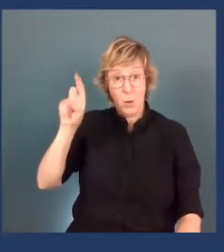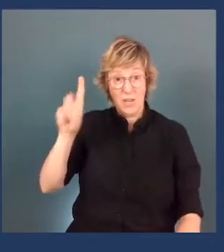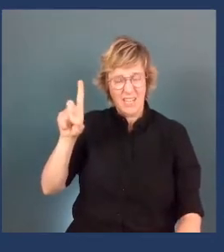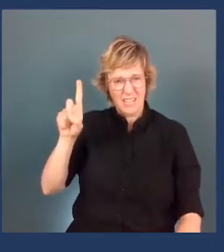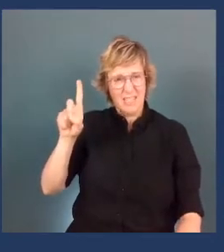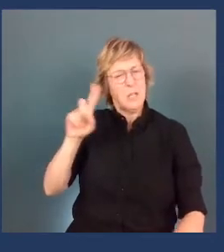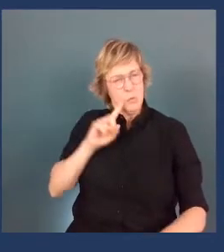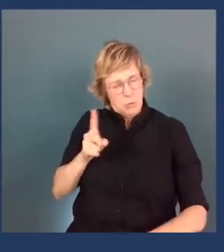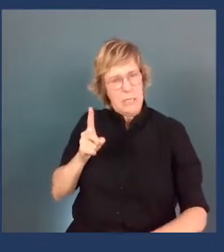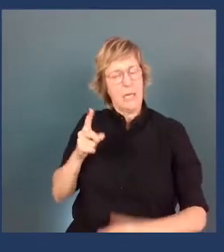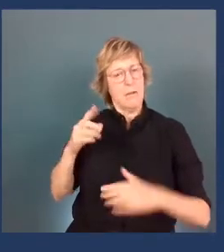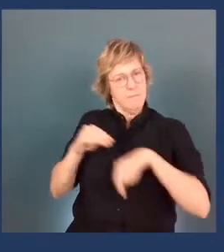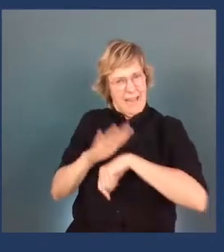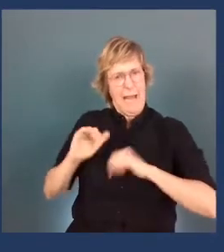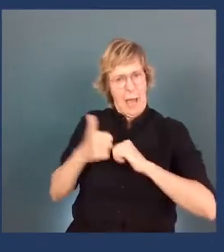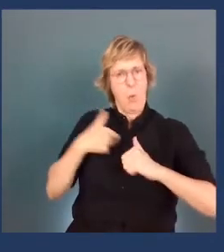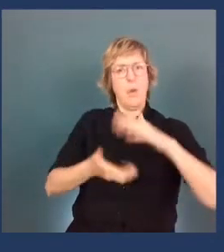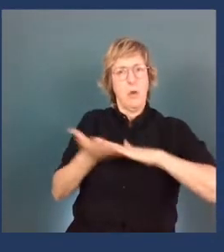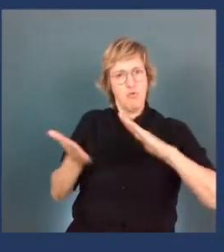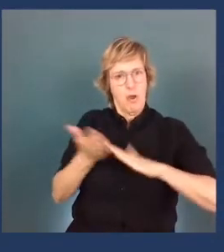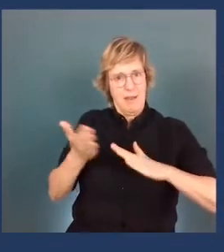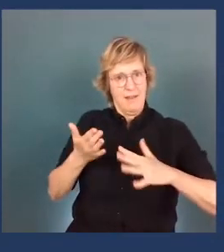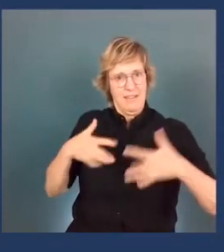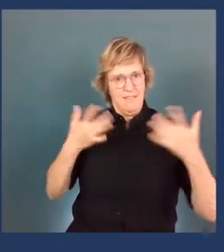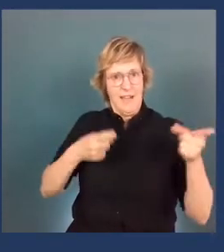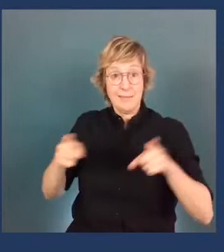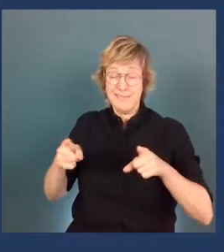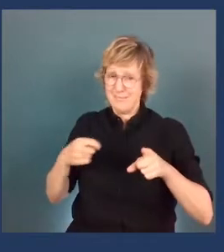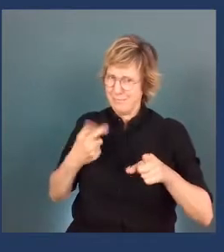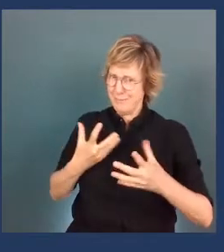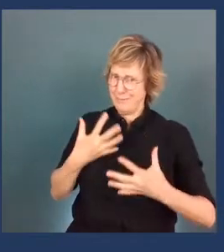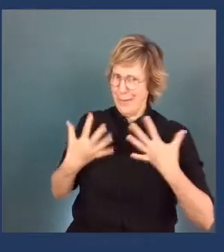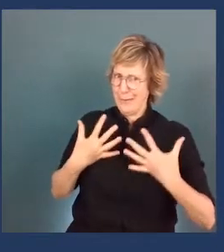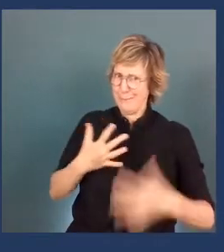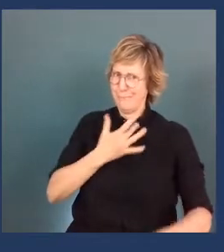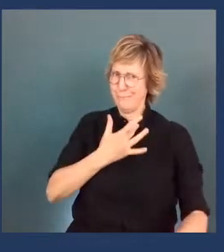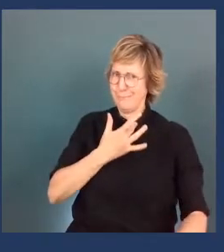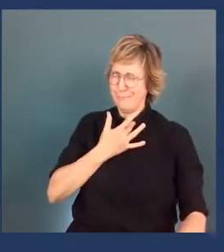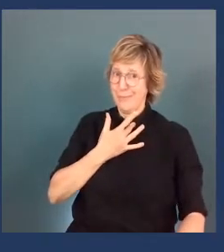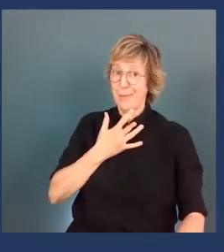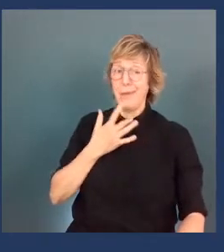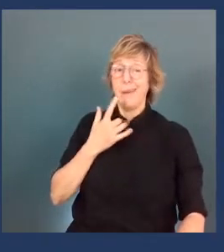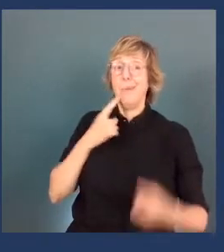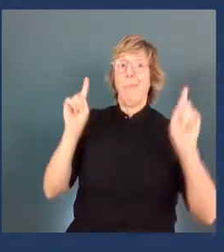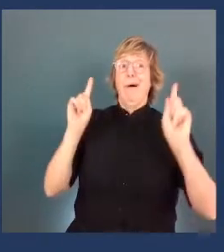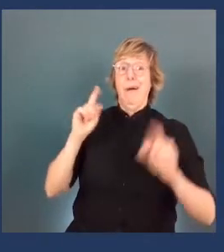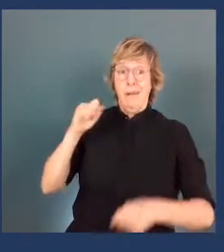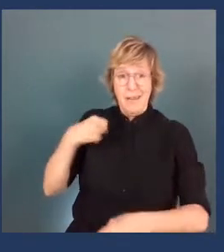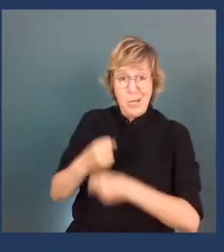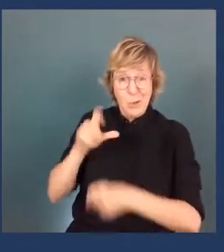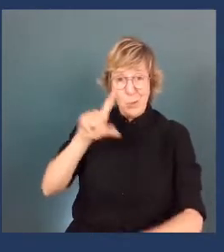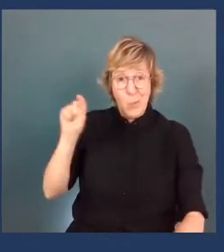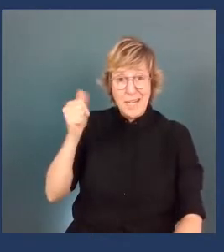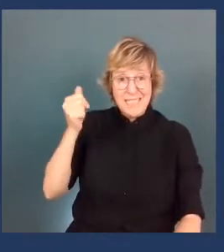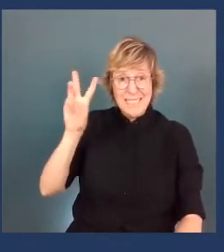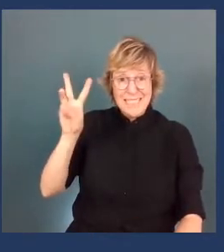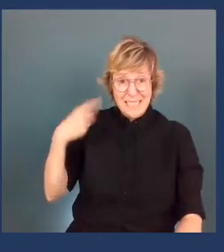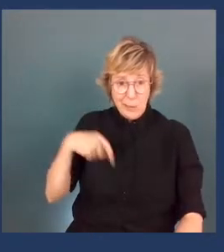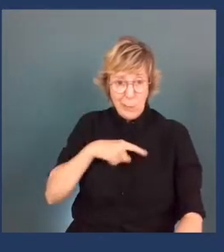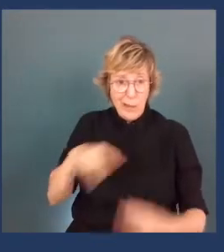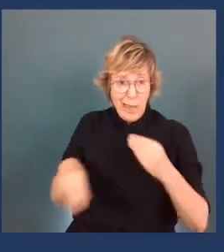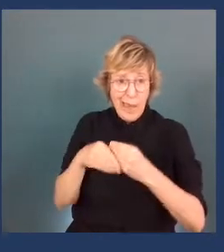almost embarrassed to say it, but it wasn't until 2016 that we actually started using closed captioning in